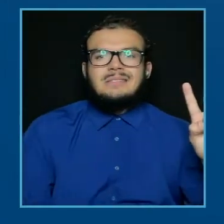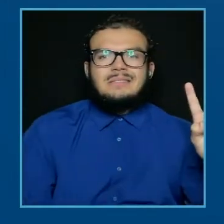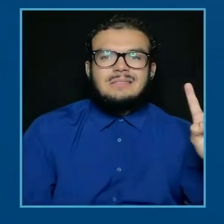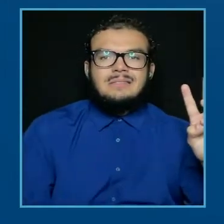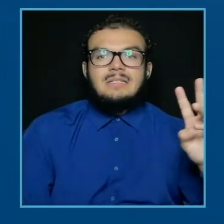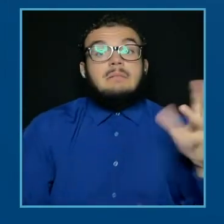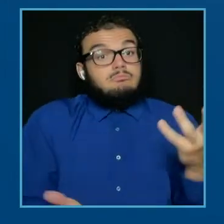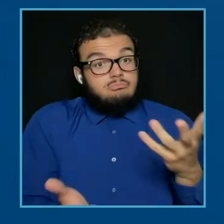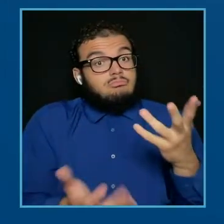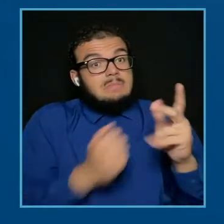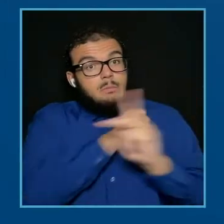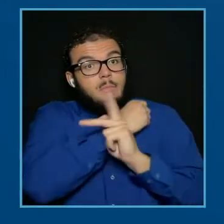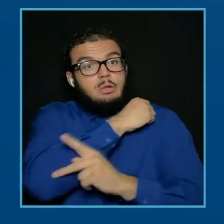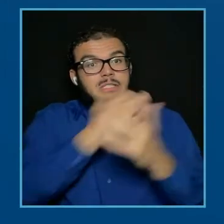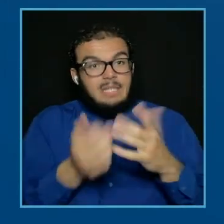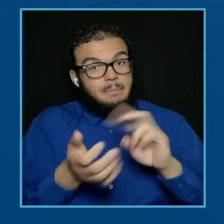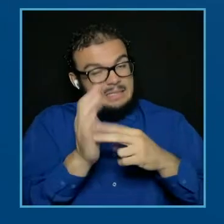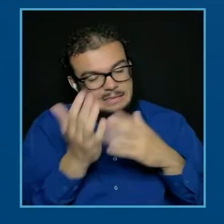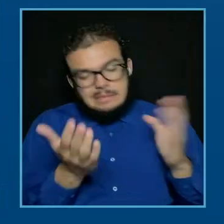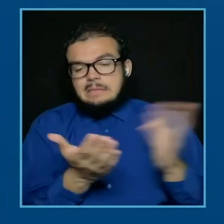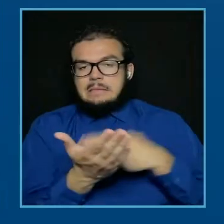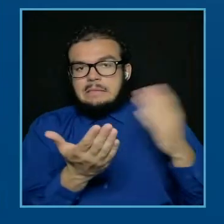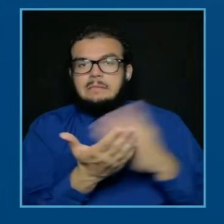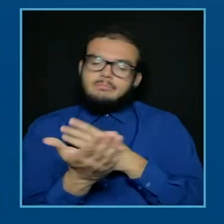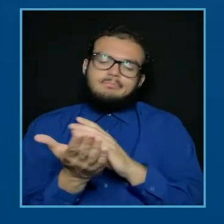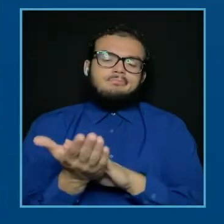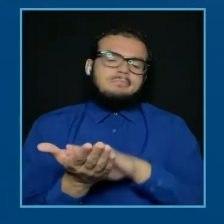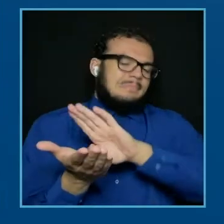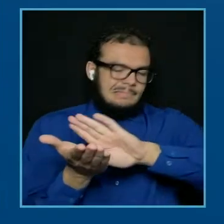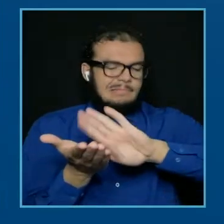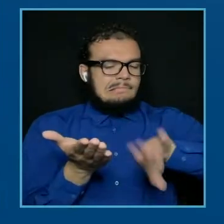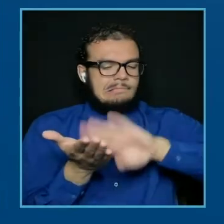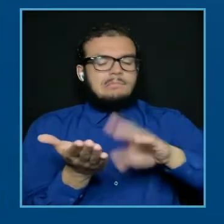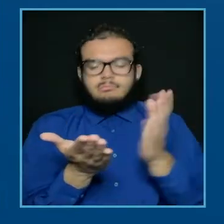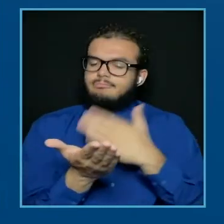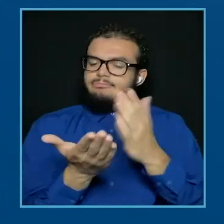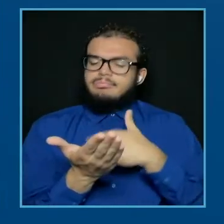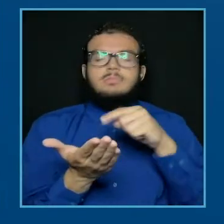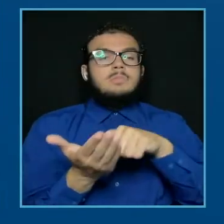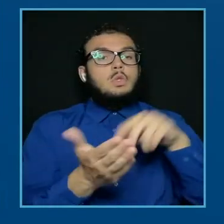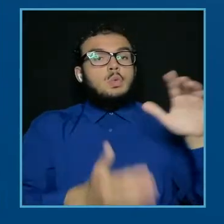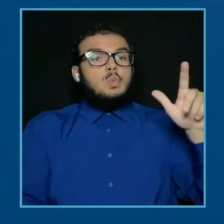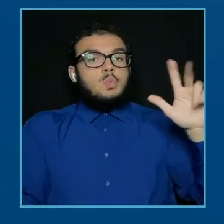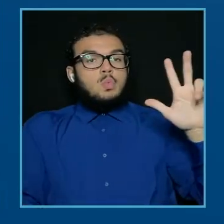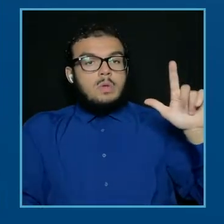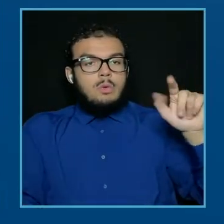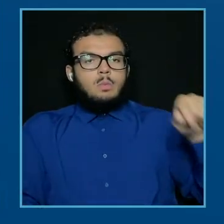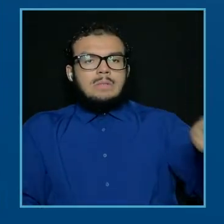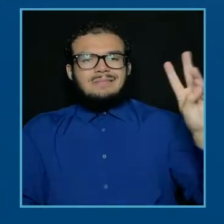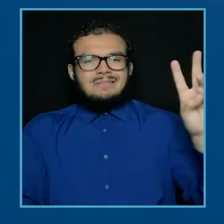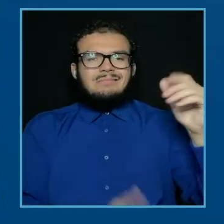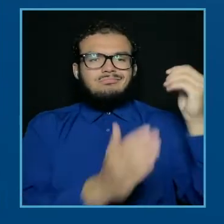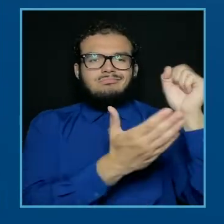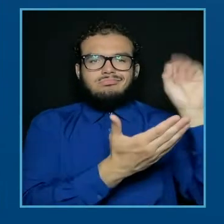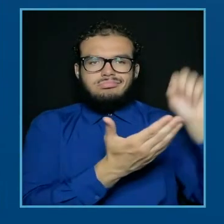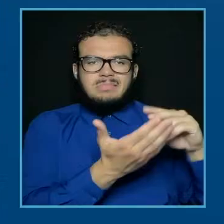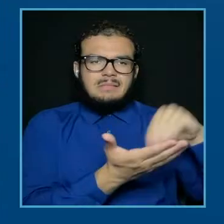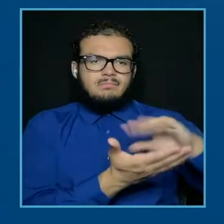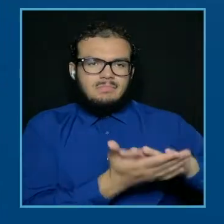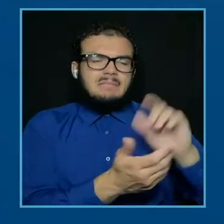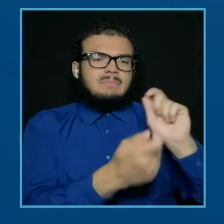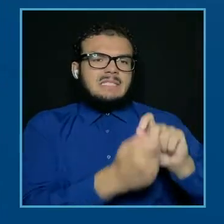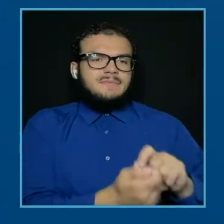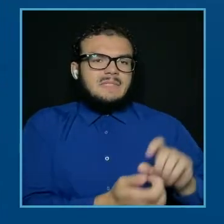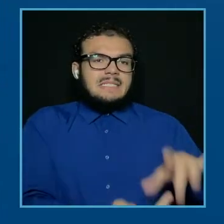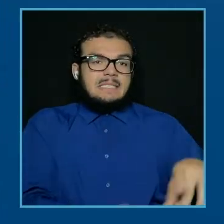You're constantly flipping back and forth in the book. But 23.6 lists the specific exceptions, and those